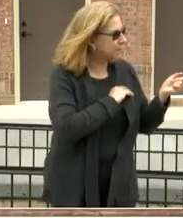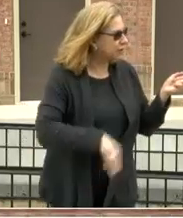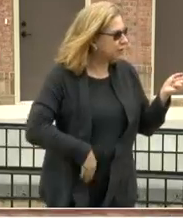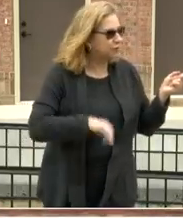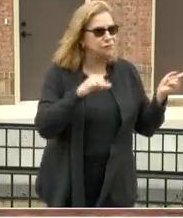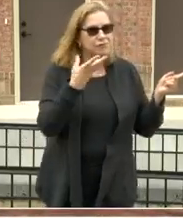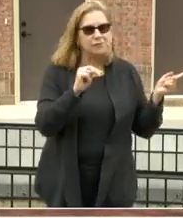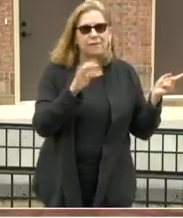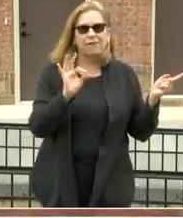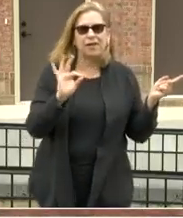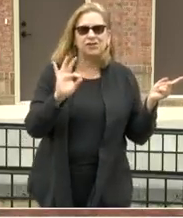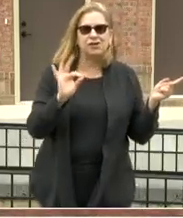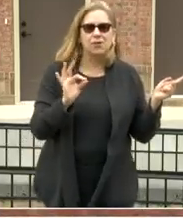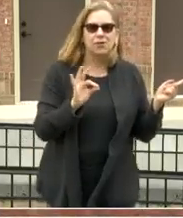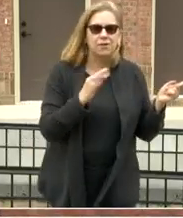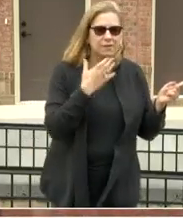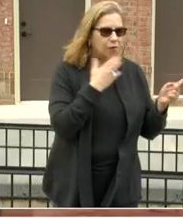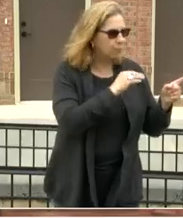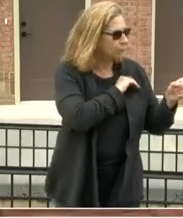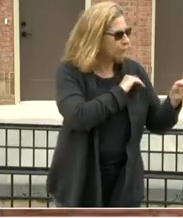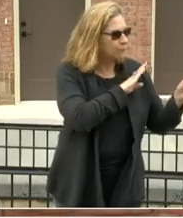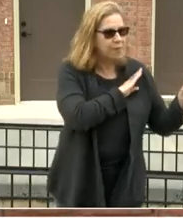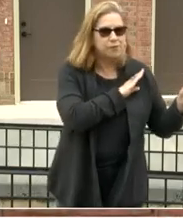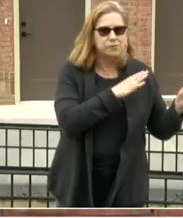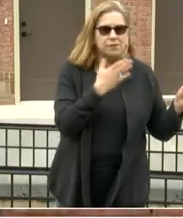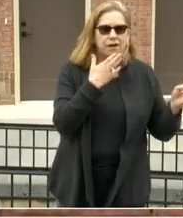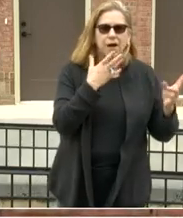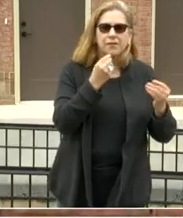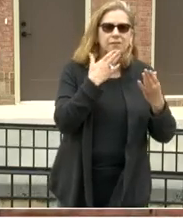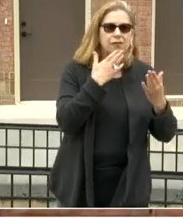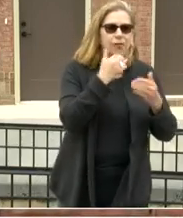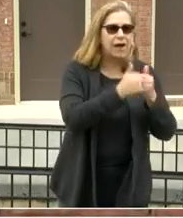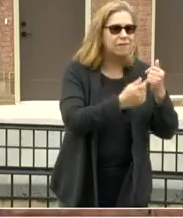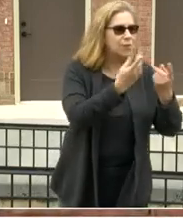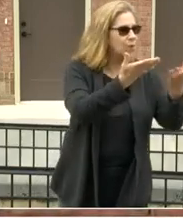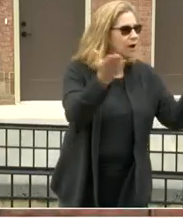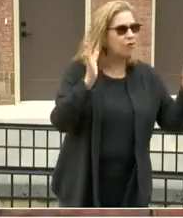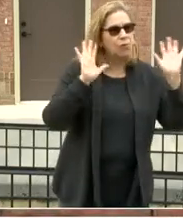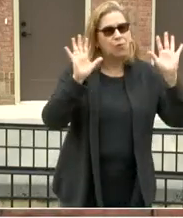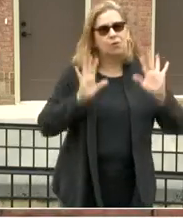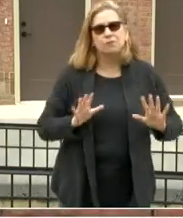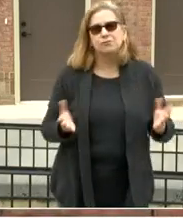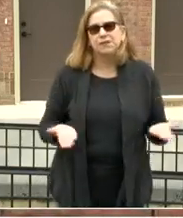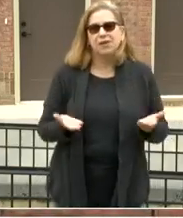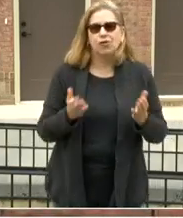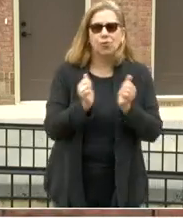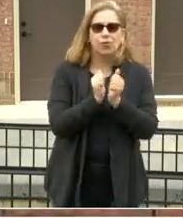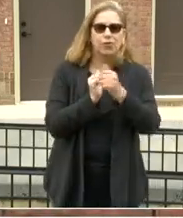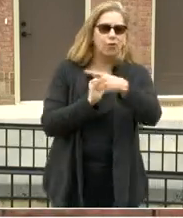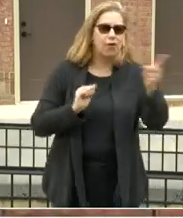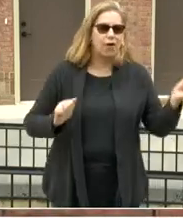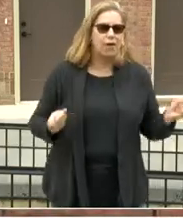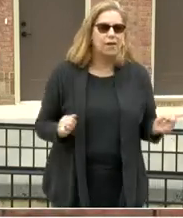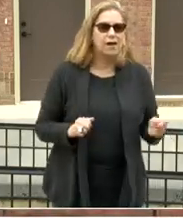Thank you, Mayor Bowser. Good morning, everyone. It's great to be here with you. I'm William